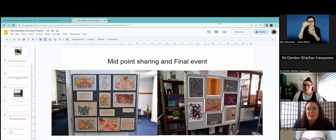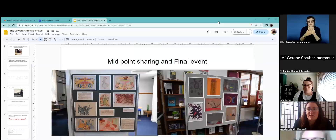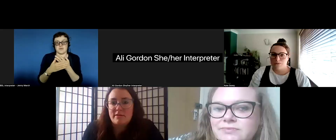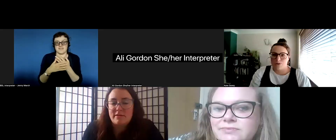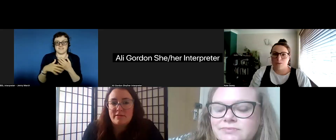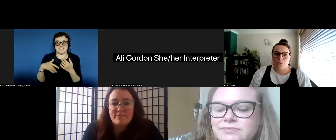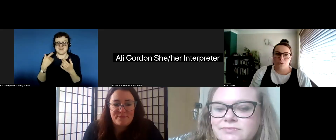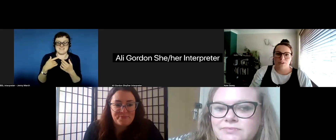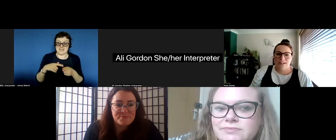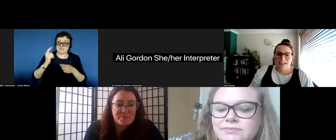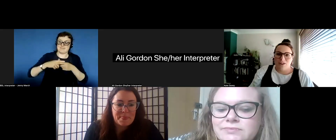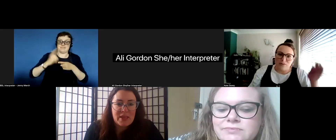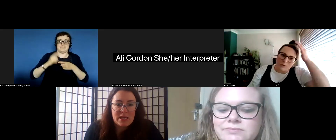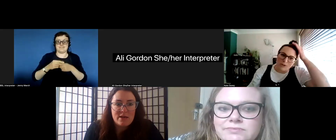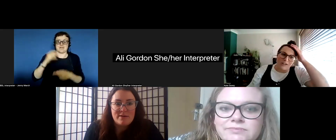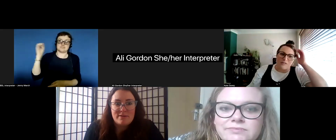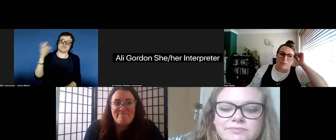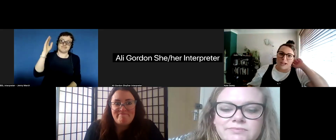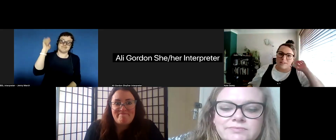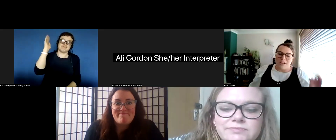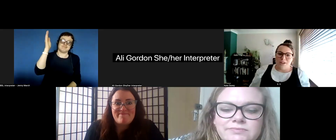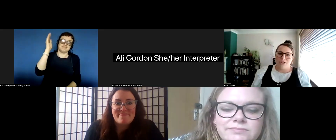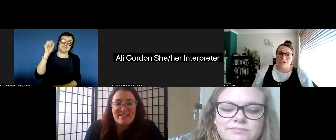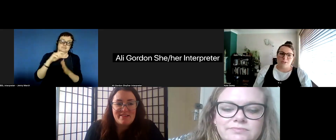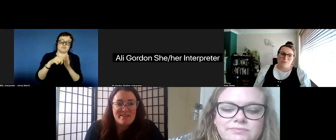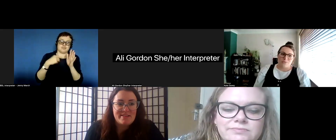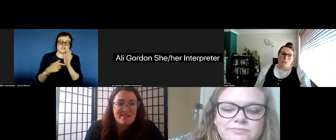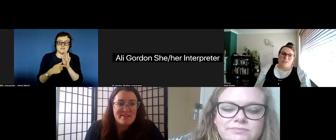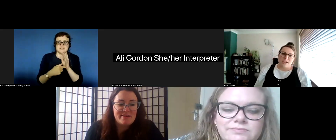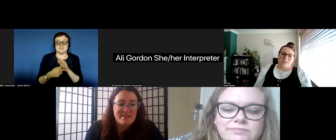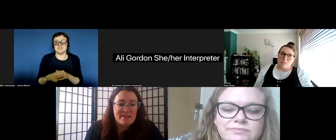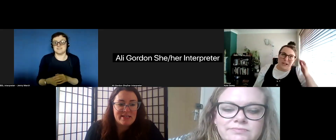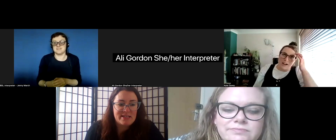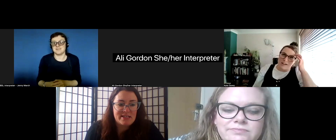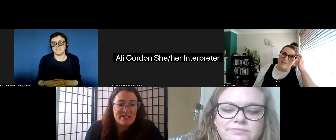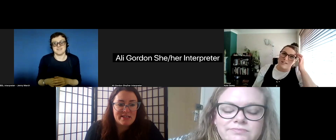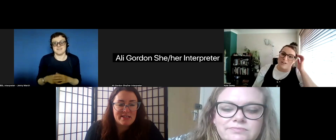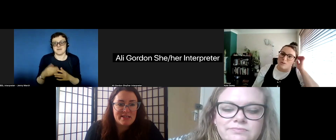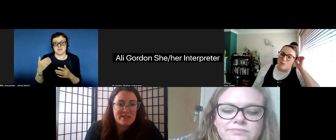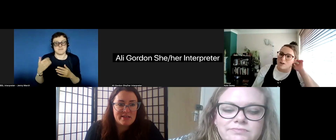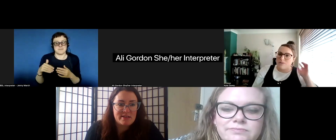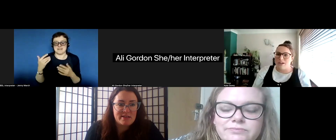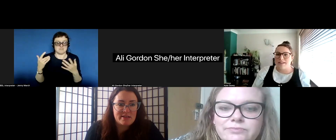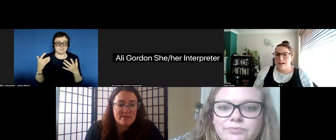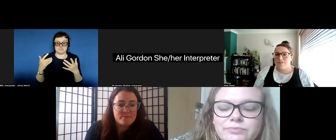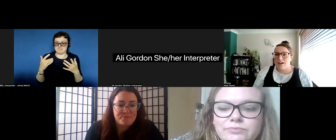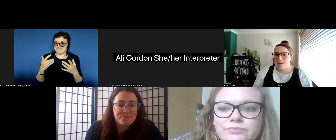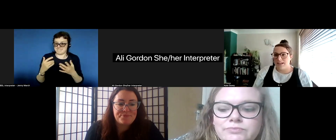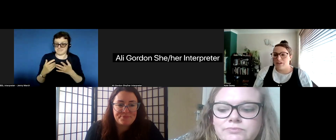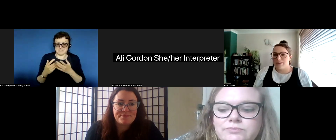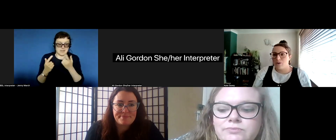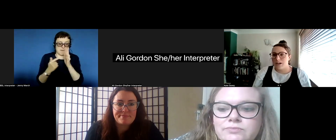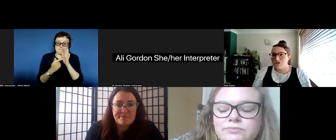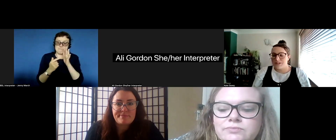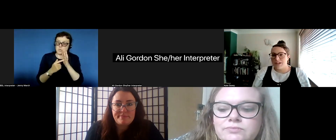a whistle-stop tour of the Vaudreuil Archive project, which actually was such a precursor to the work we've done in this area. And